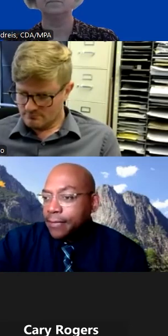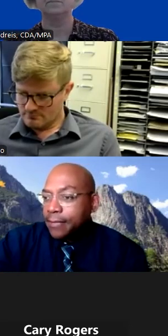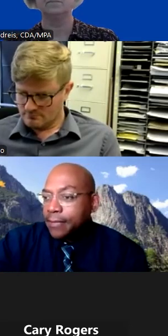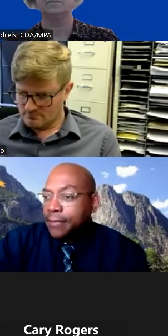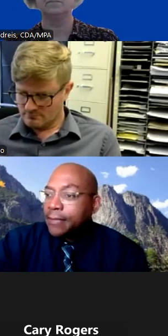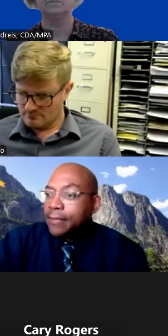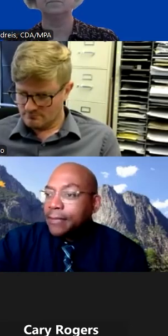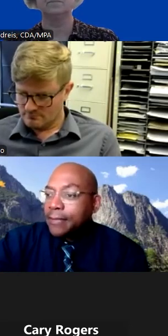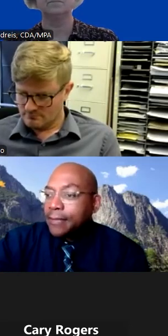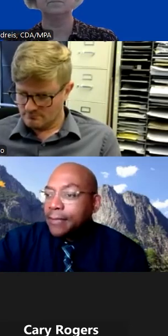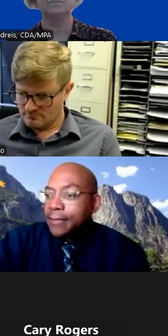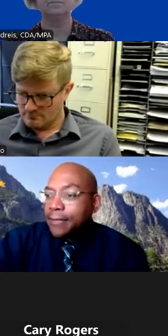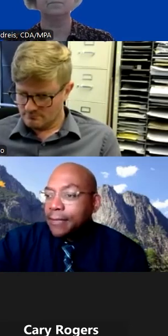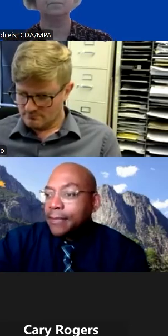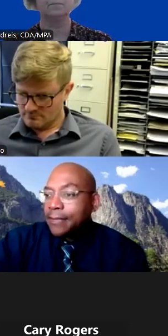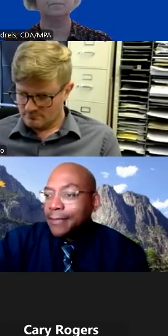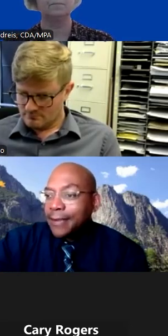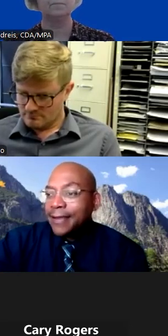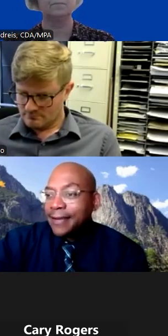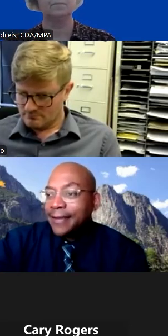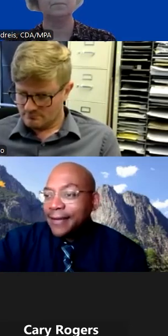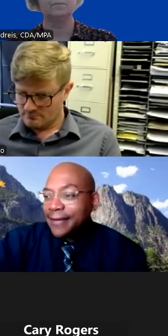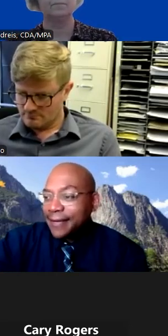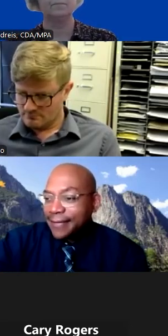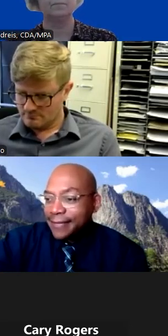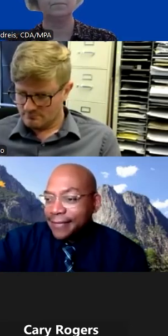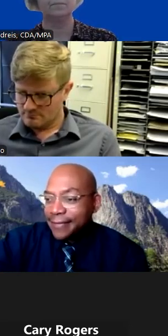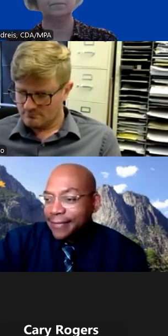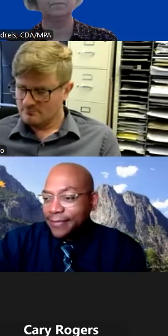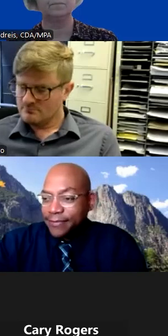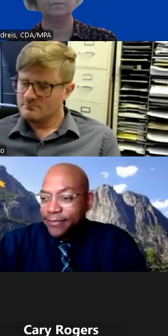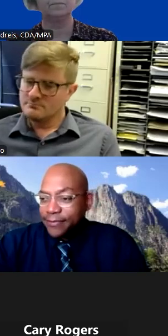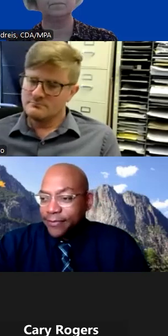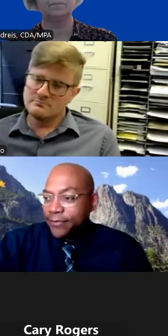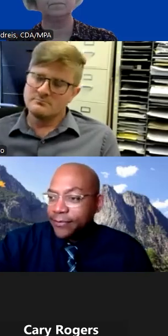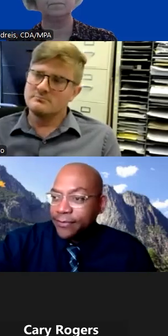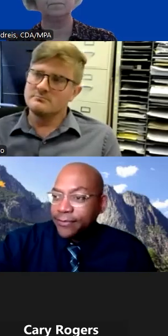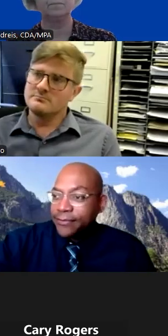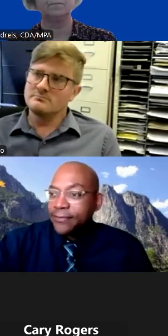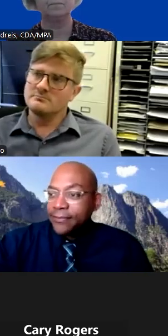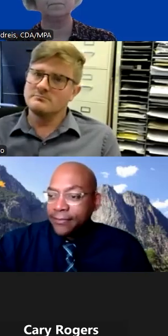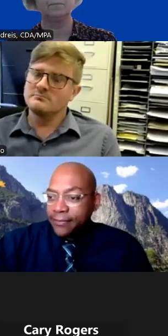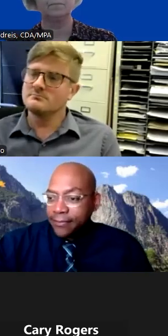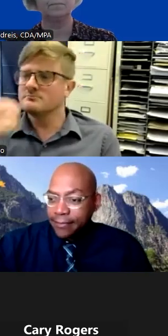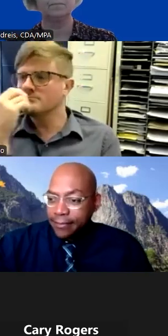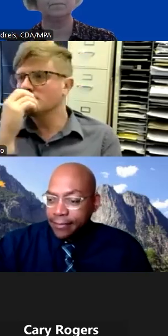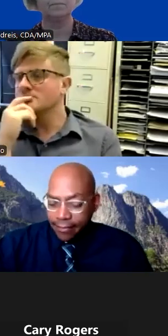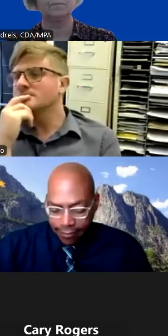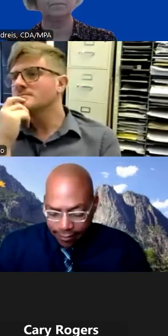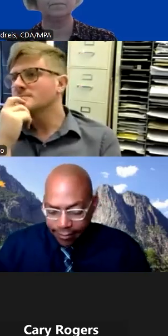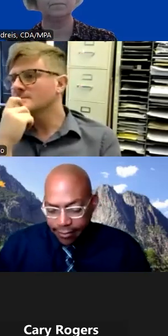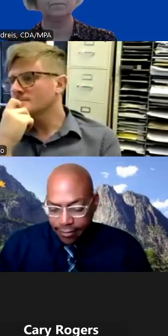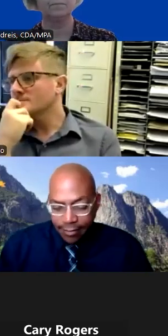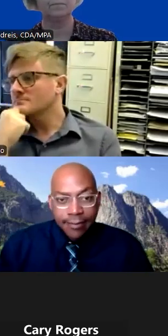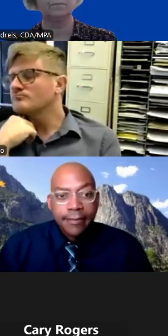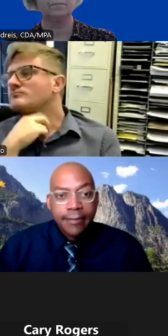I work in a health system. I'm just trying to see if there's opportunity to get the health system more actively involved with